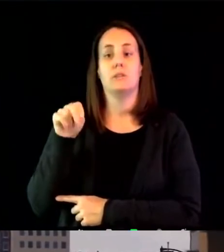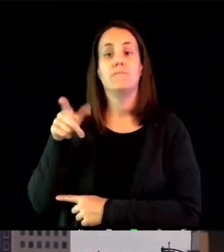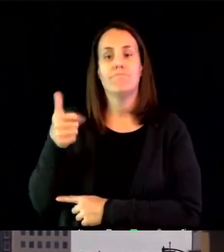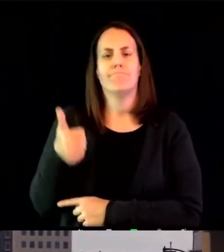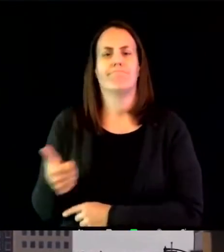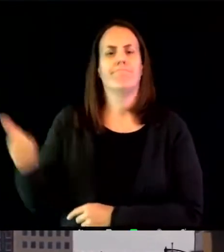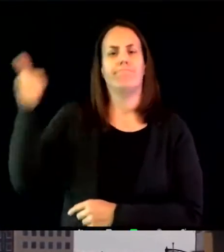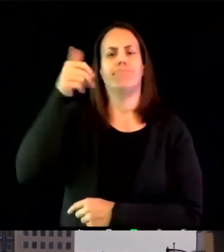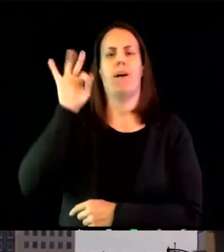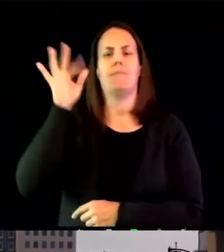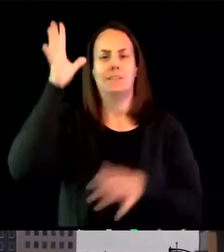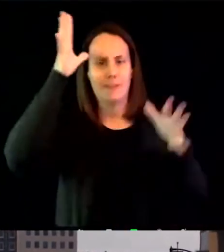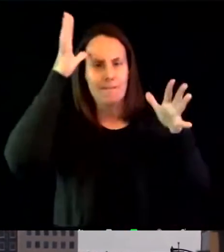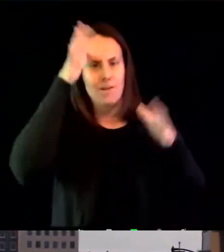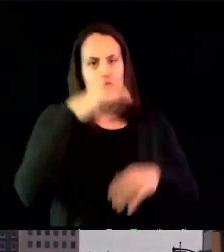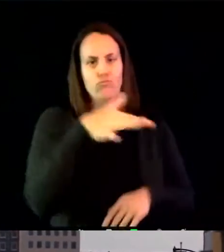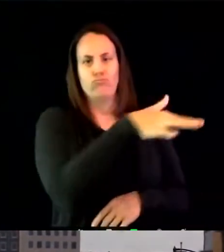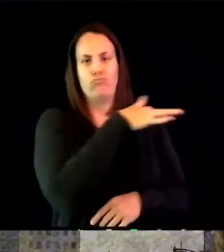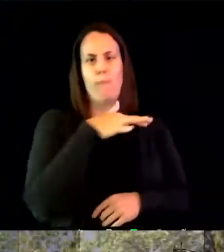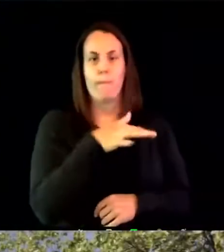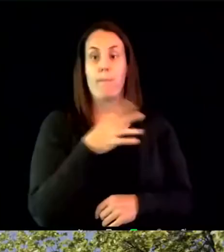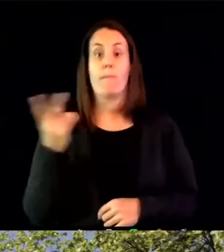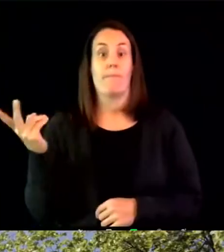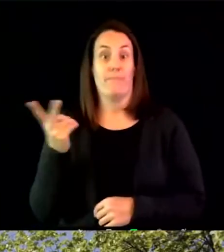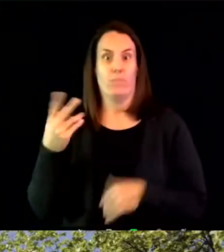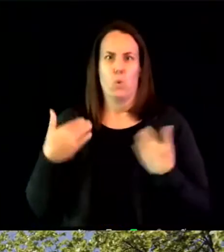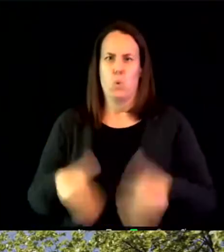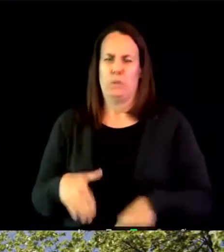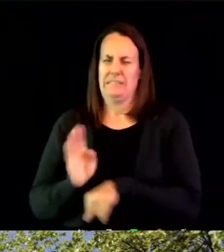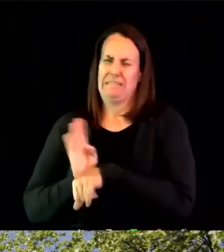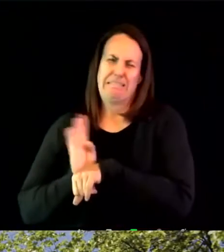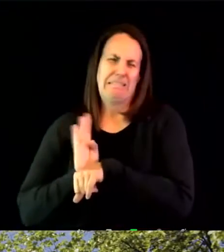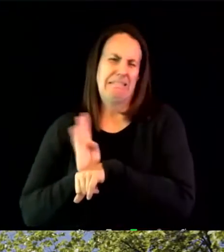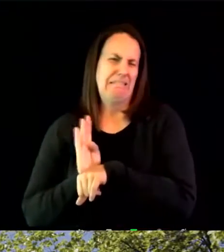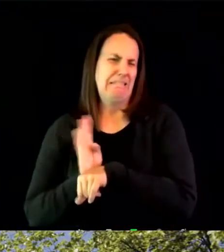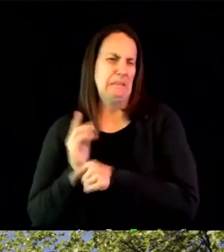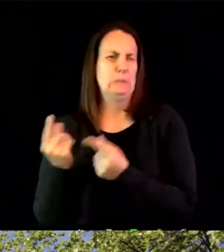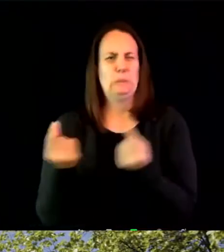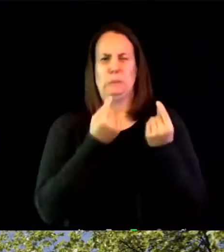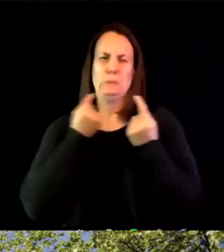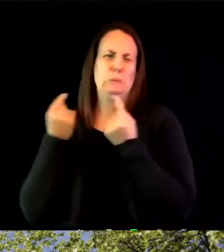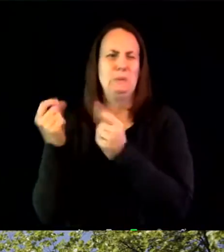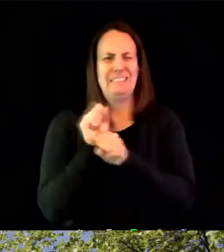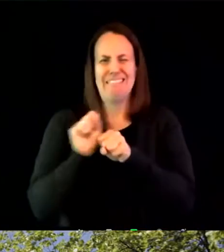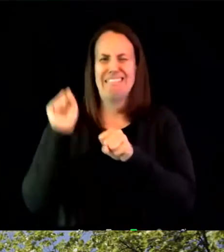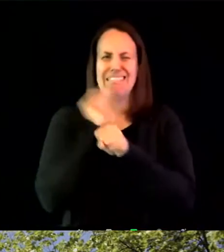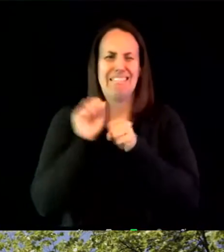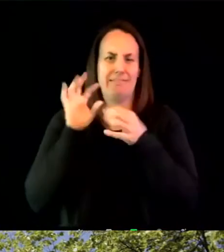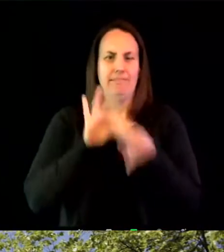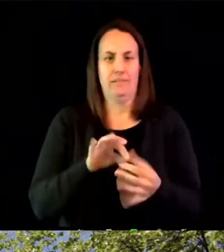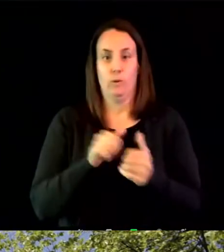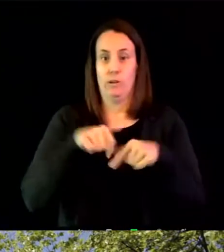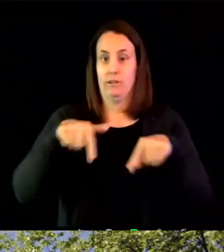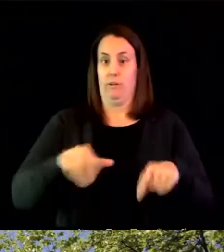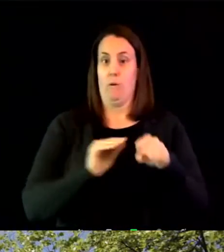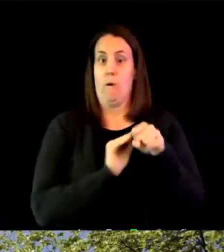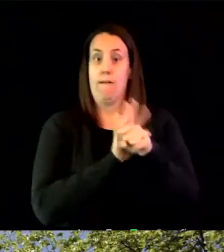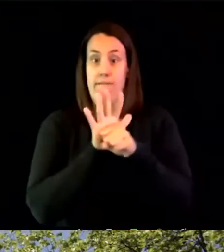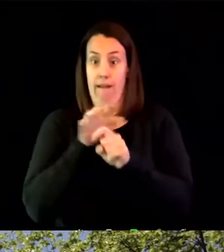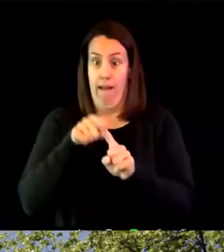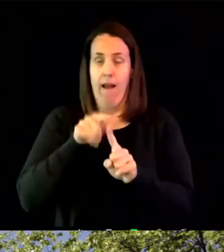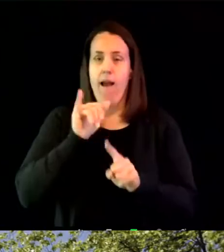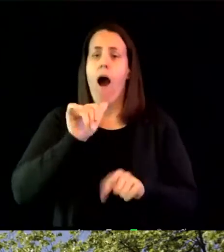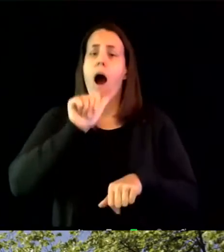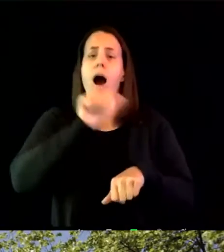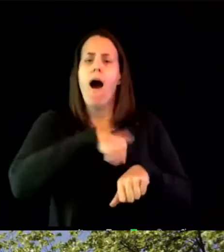busy responding to the COVID-19 pandemic. Deb has spent all of her time standing up the ACF and is taking this hour to answer your questions.